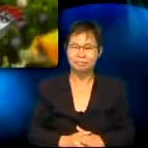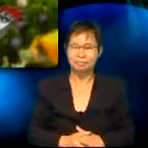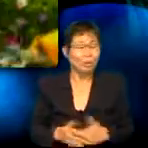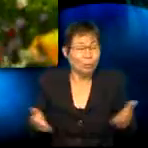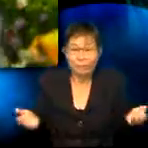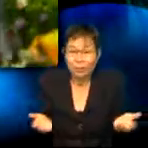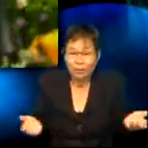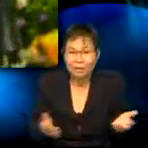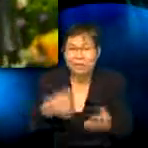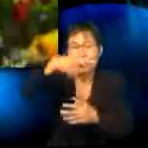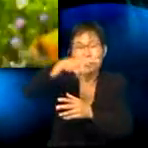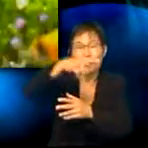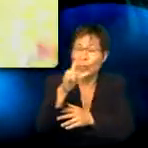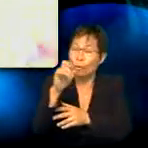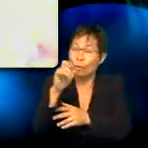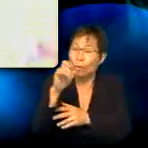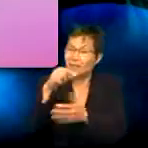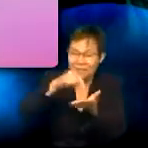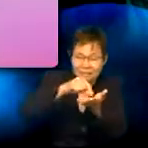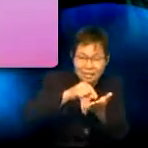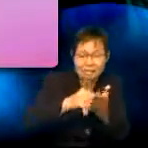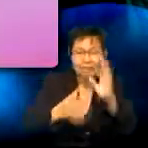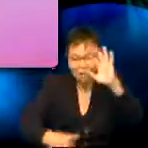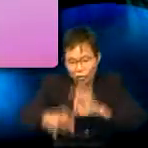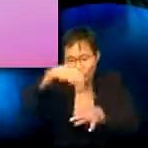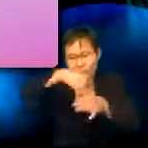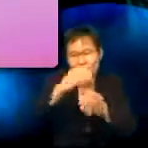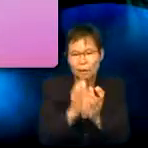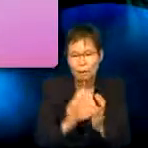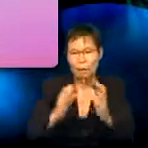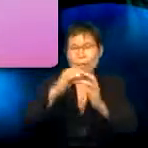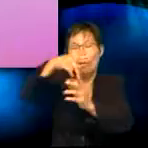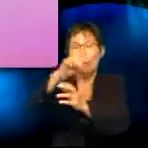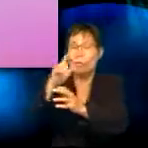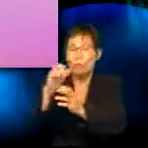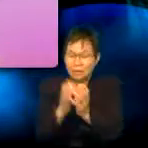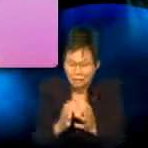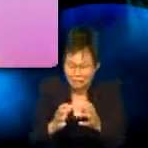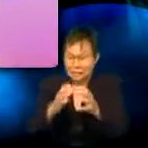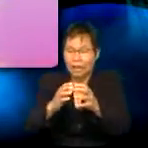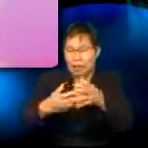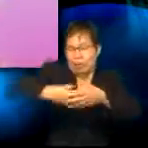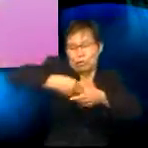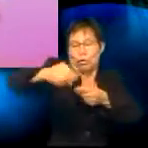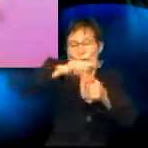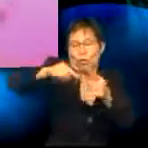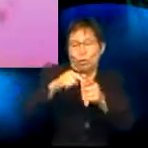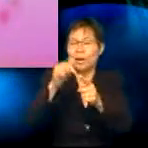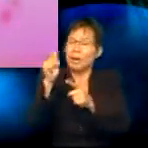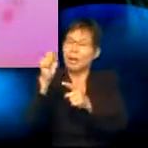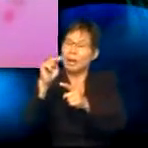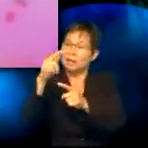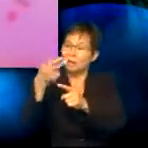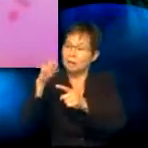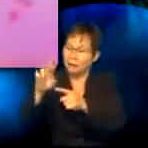Well, pollen grains are formed in the pollen sacs, and they are released when the anthers mature